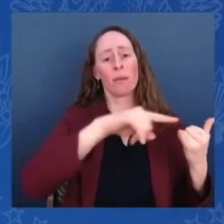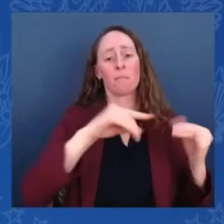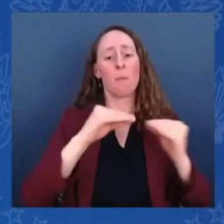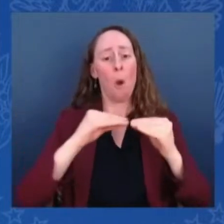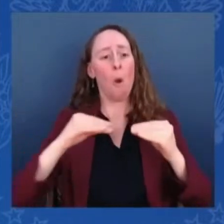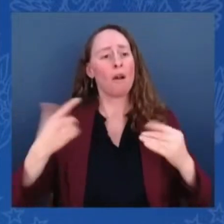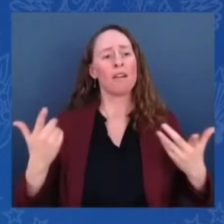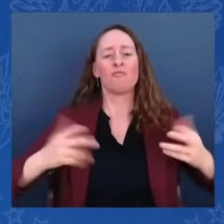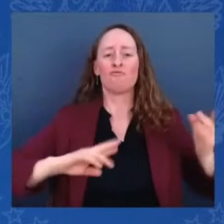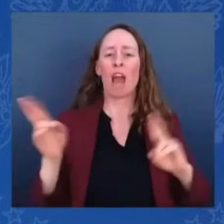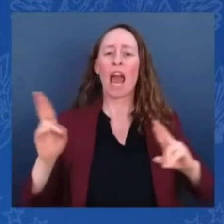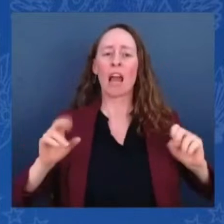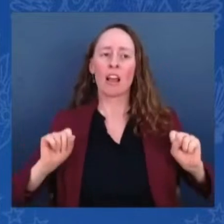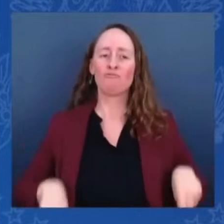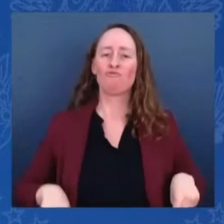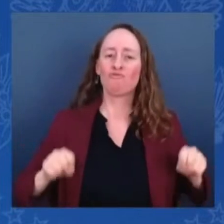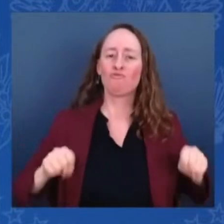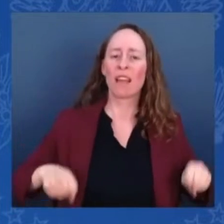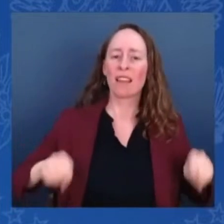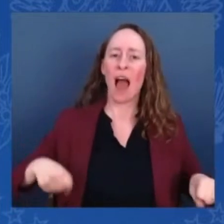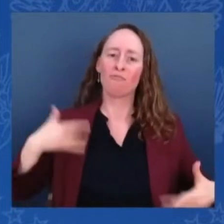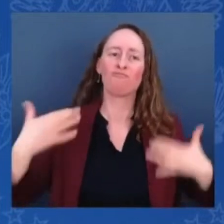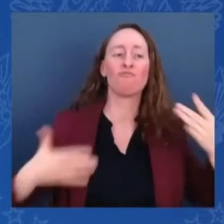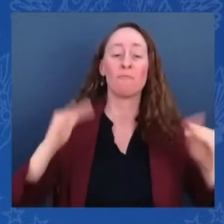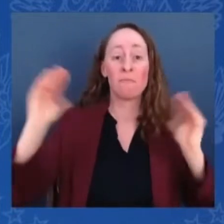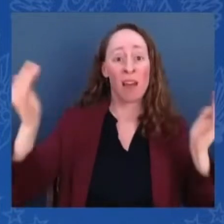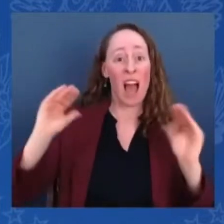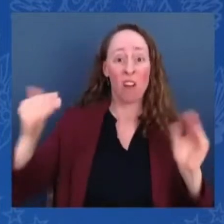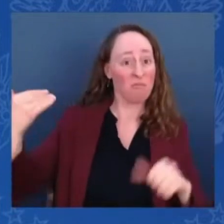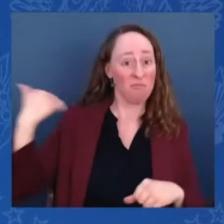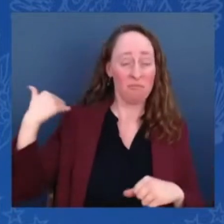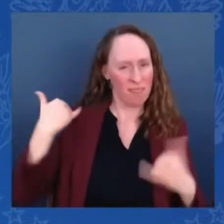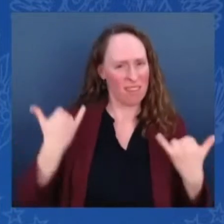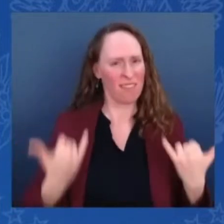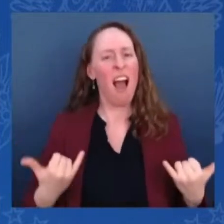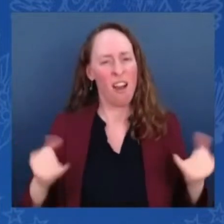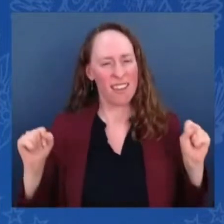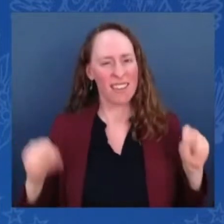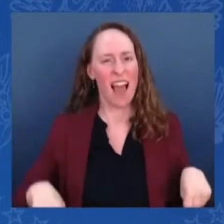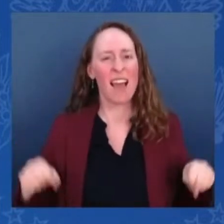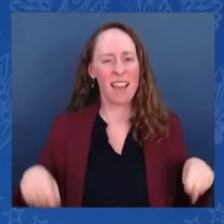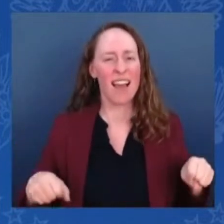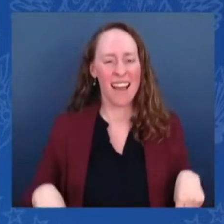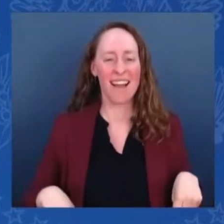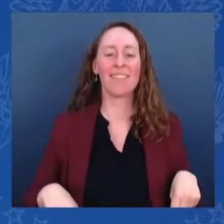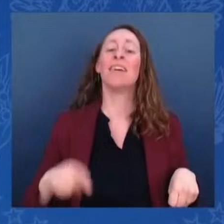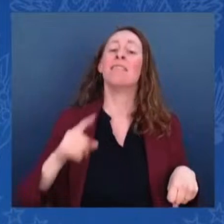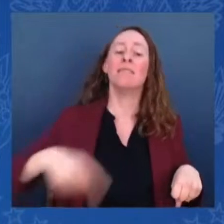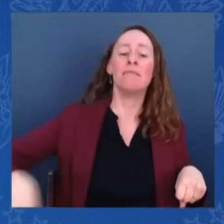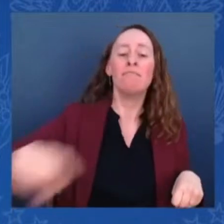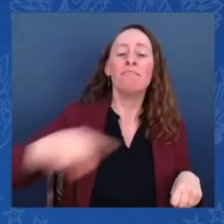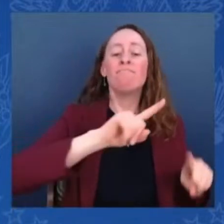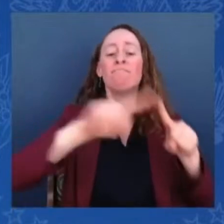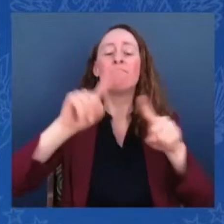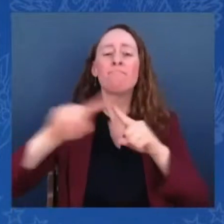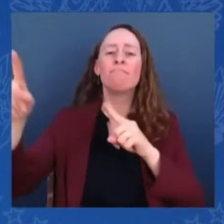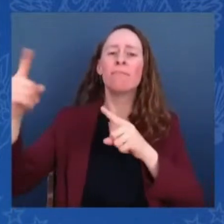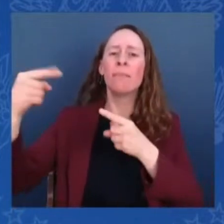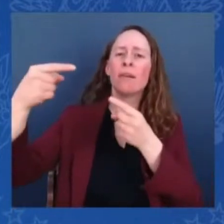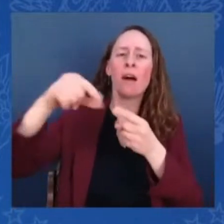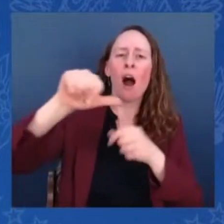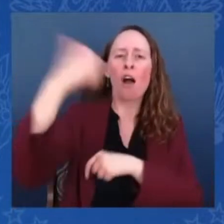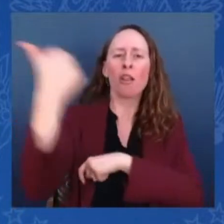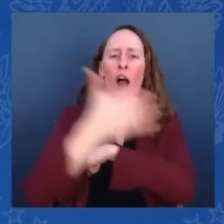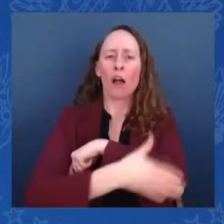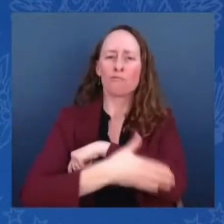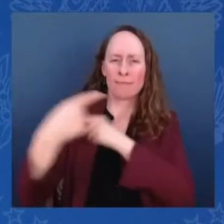been in a long, long time. While our competitors and adversaries are facing stiff headwinds, we have the wind at our back